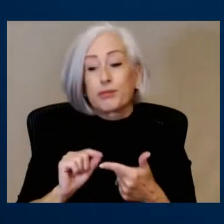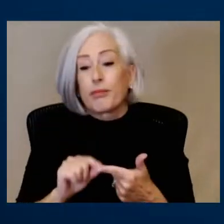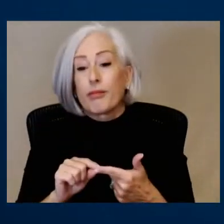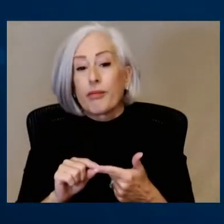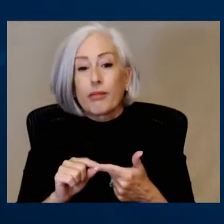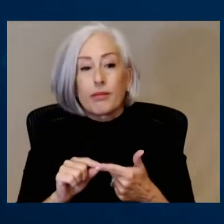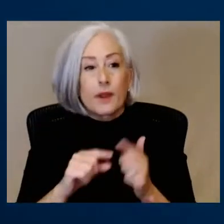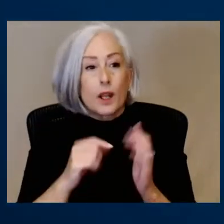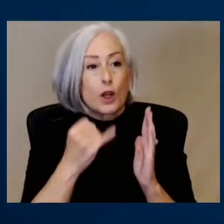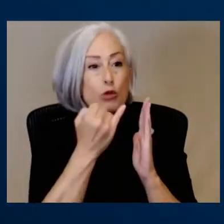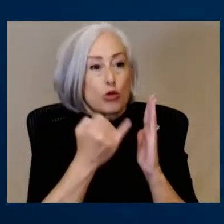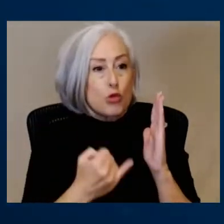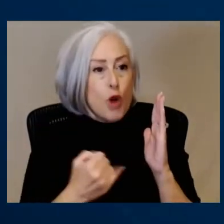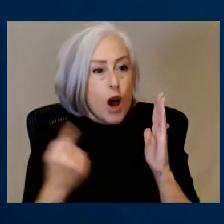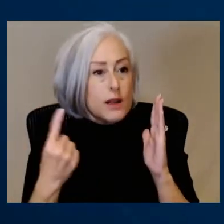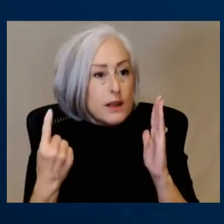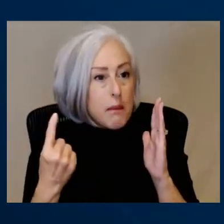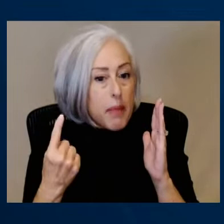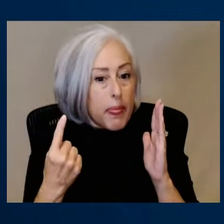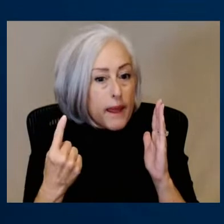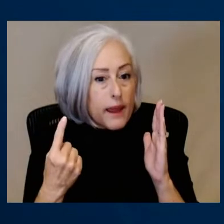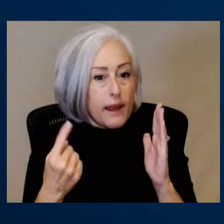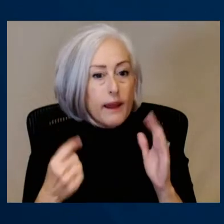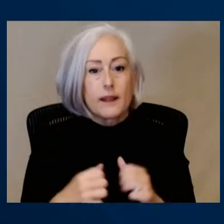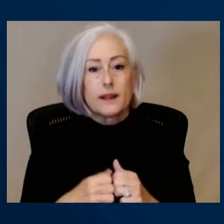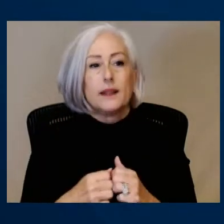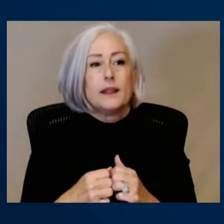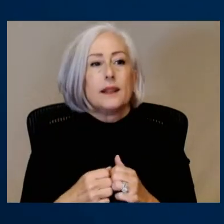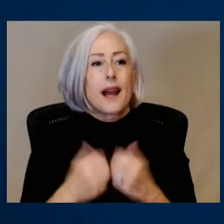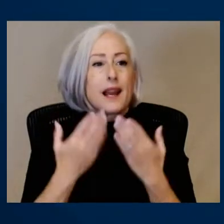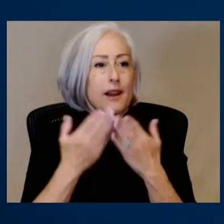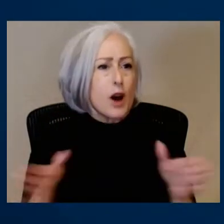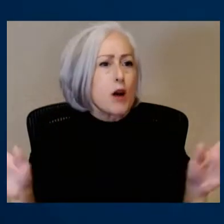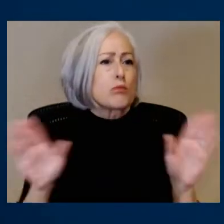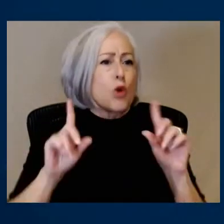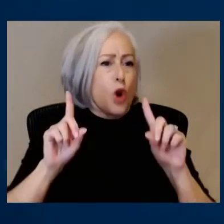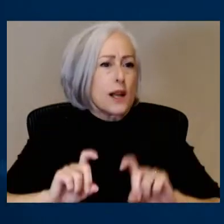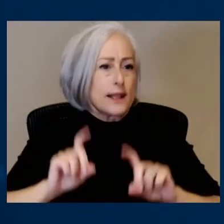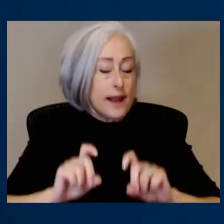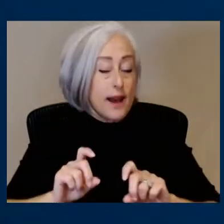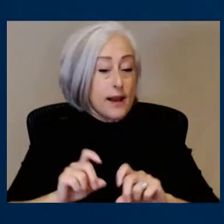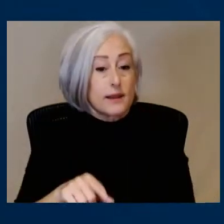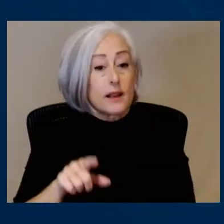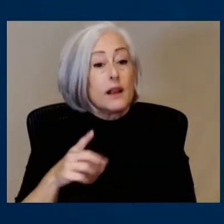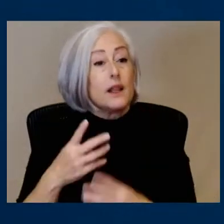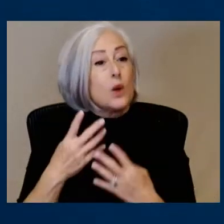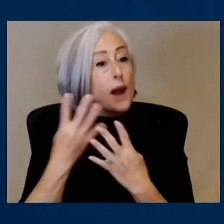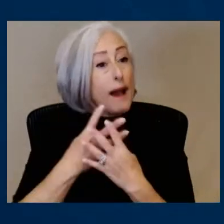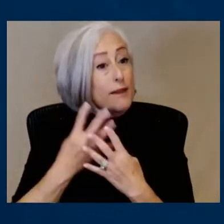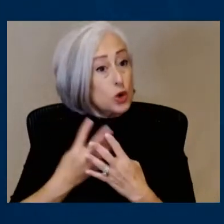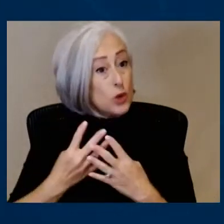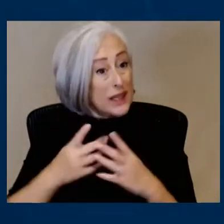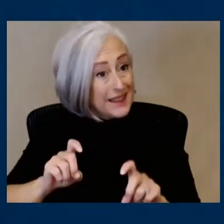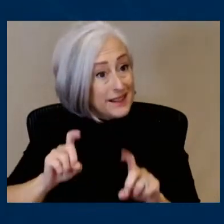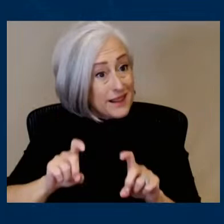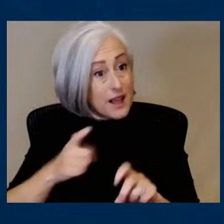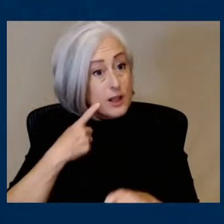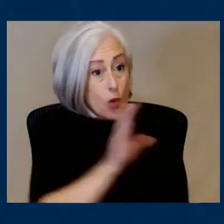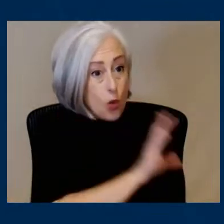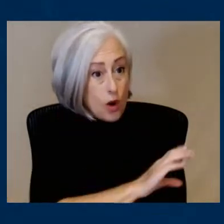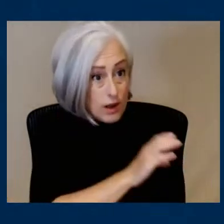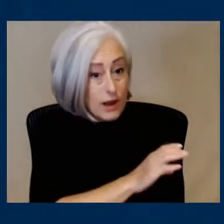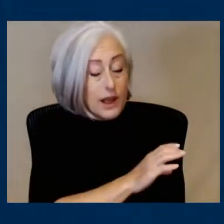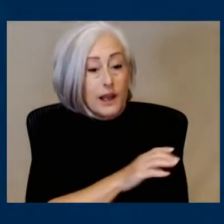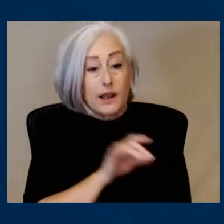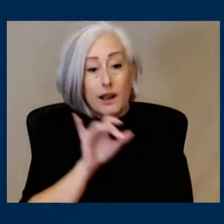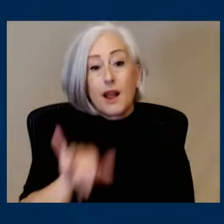something, and sort of a broad test. And they're screening tests, and we use them in the clinic. And this is one where you can